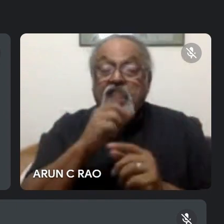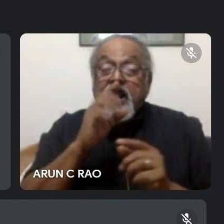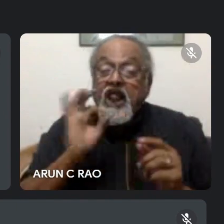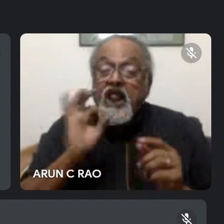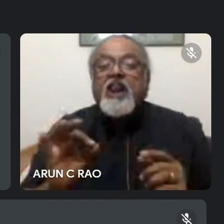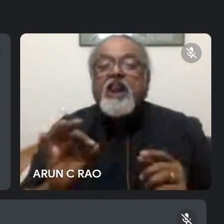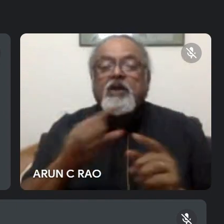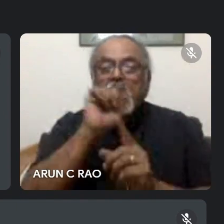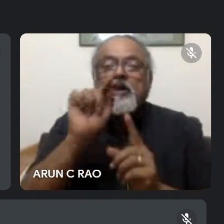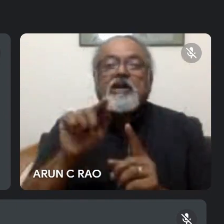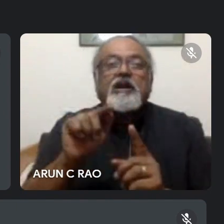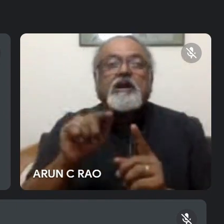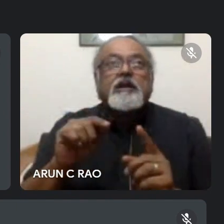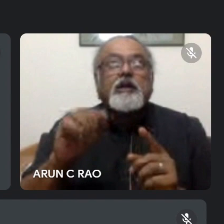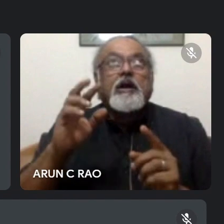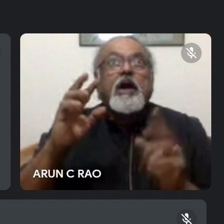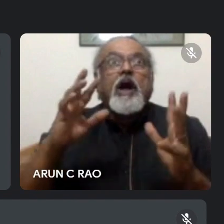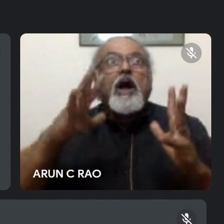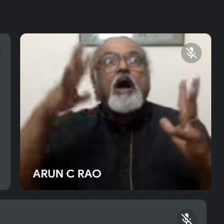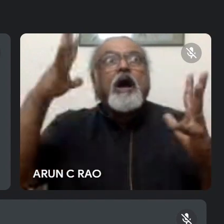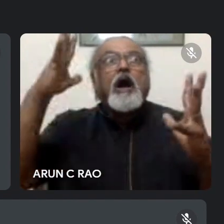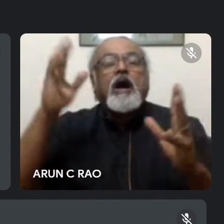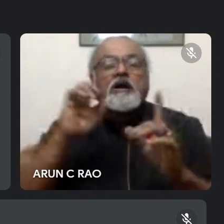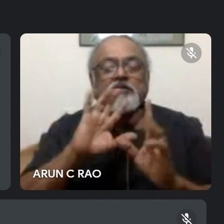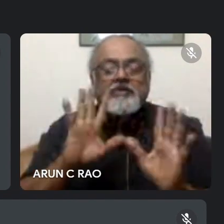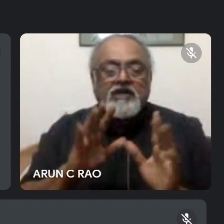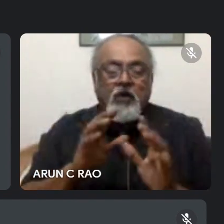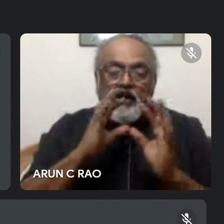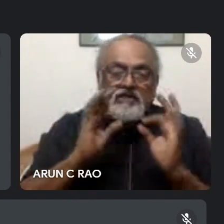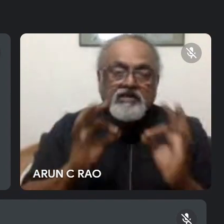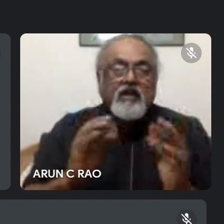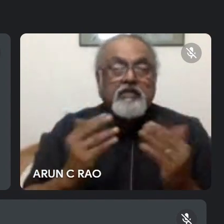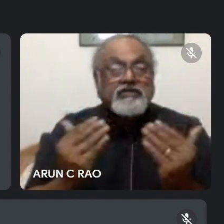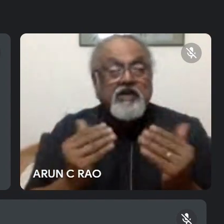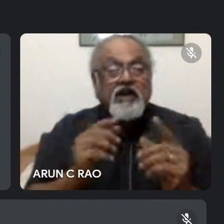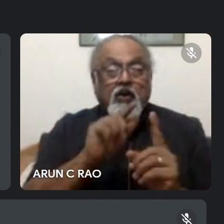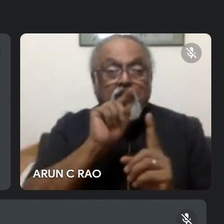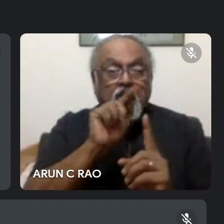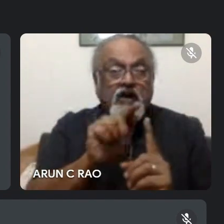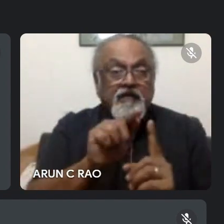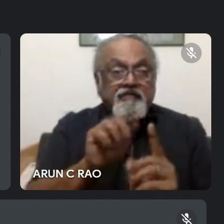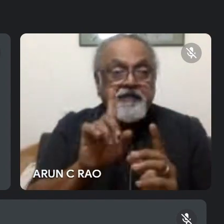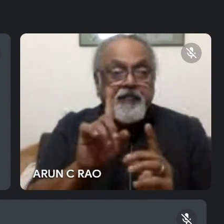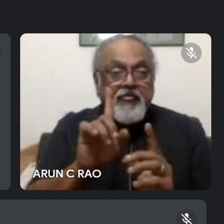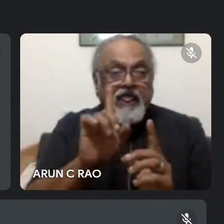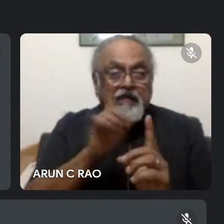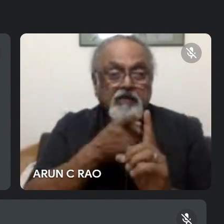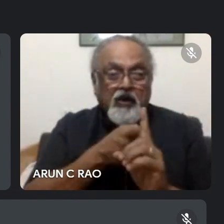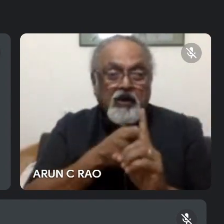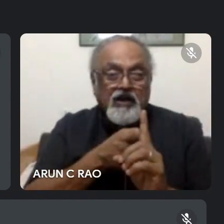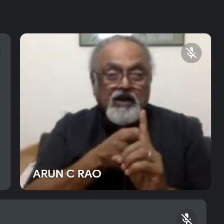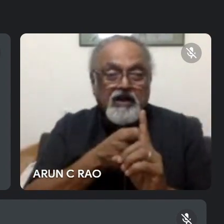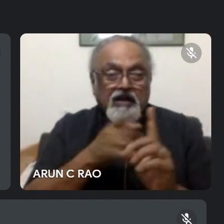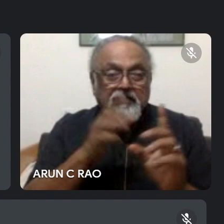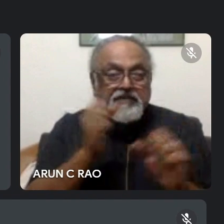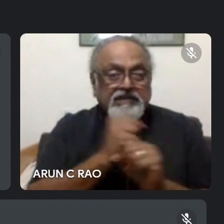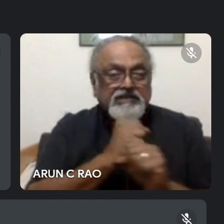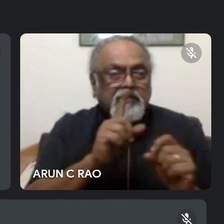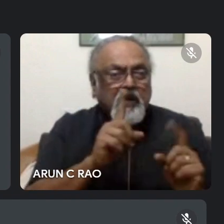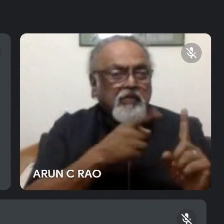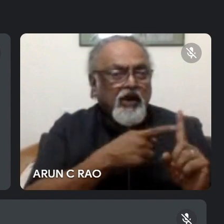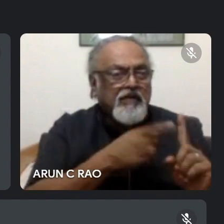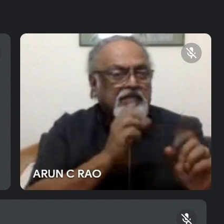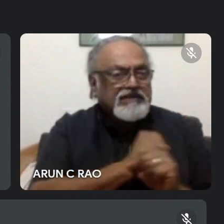about. So, and also for bringing out the I just system. want to add one particular thing that I sort of missed out, is the fact